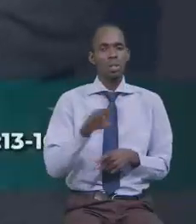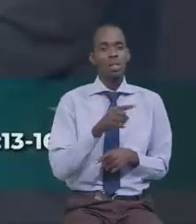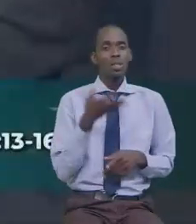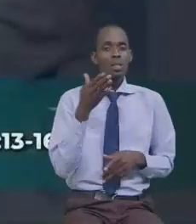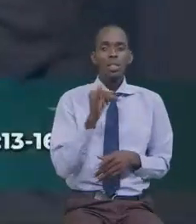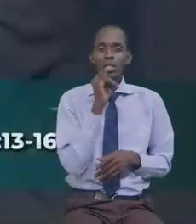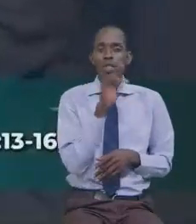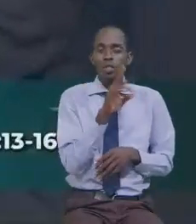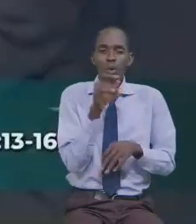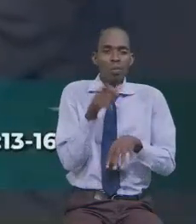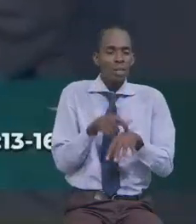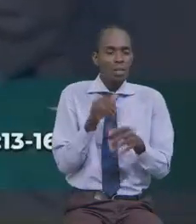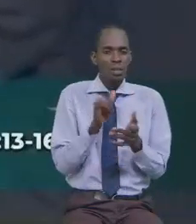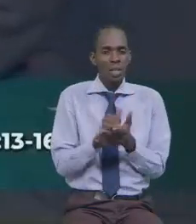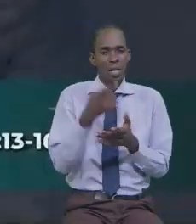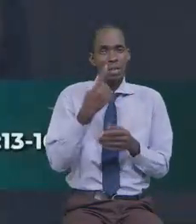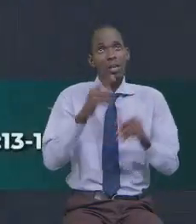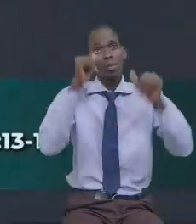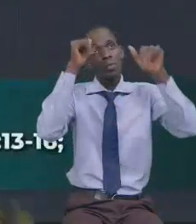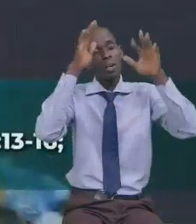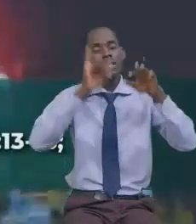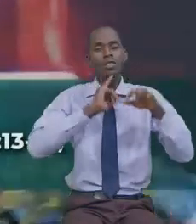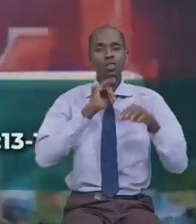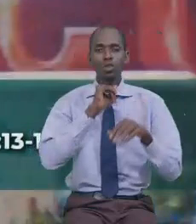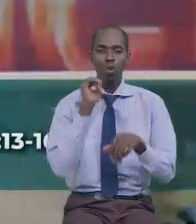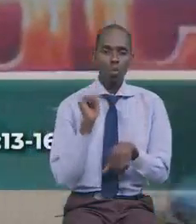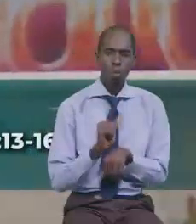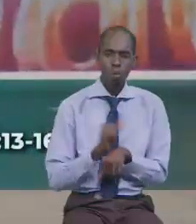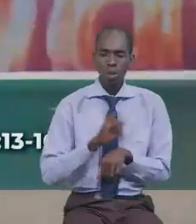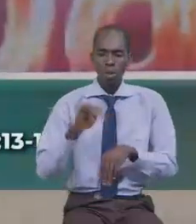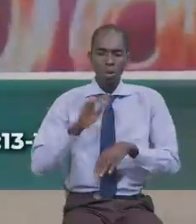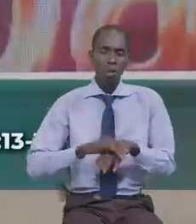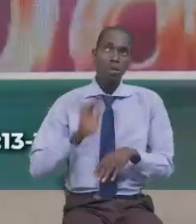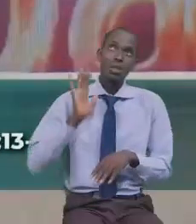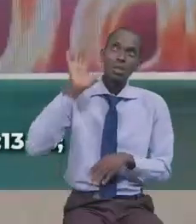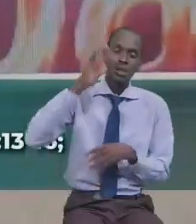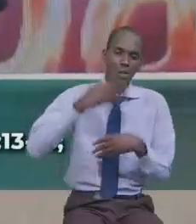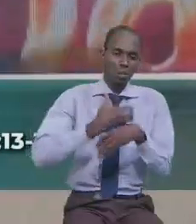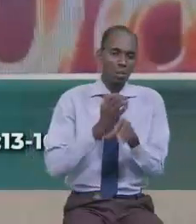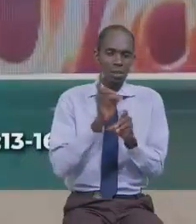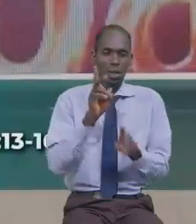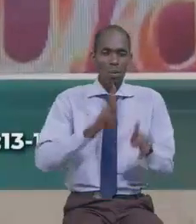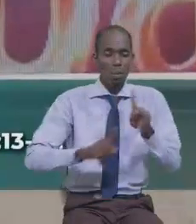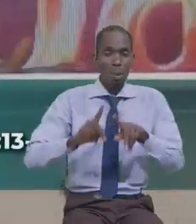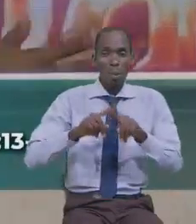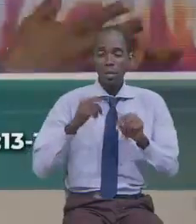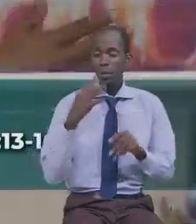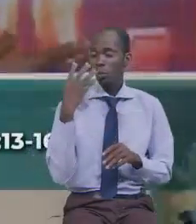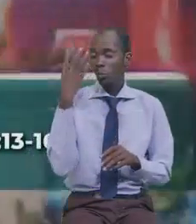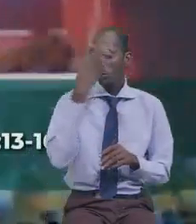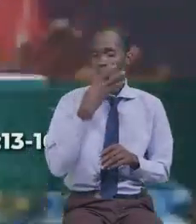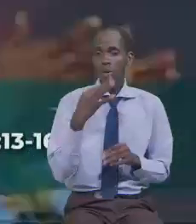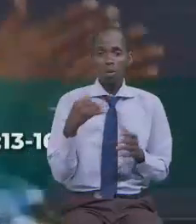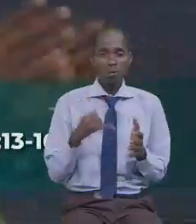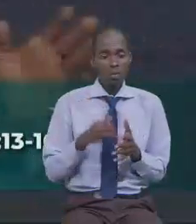the Father is not working on his creation. But then the beauty of it for you and for me, my